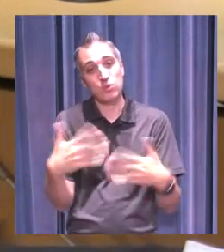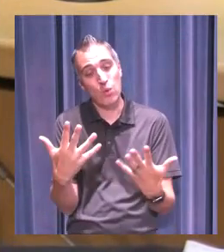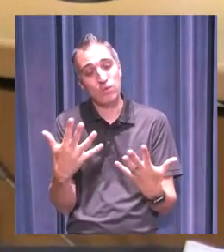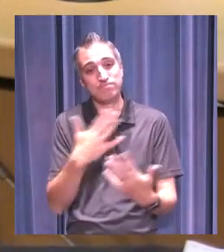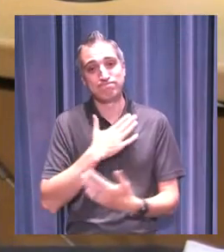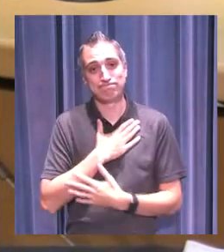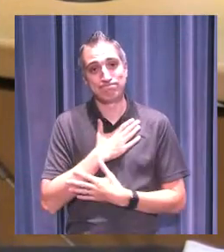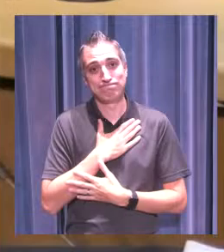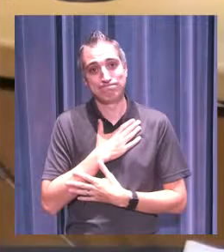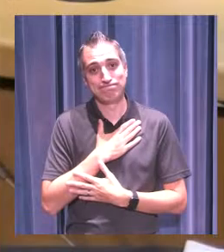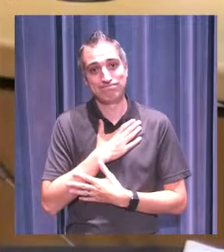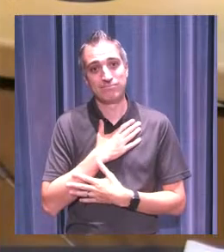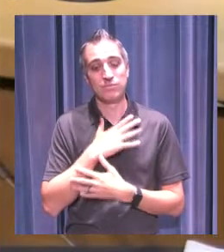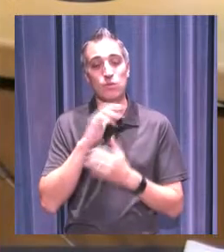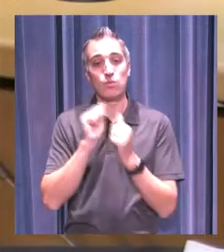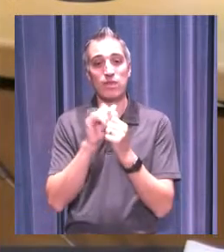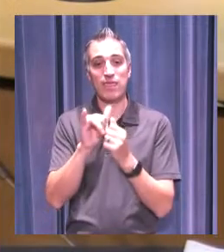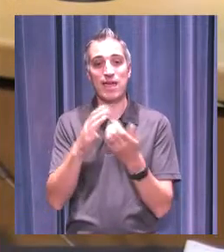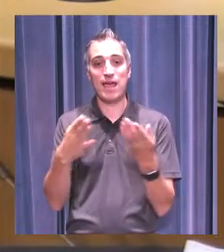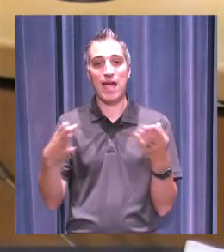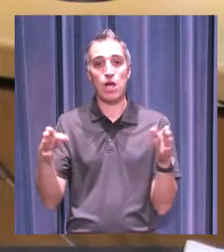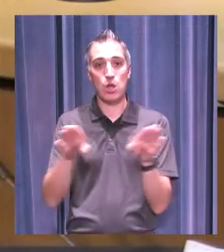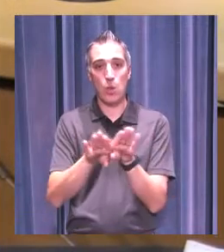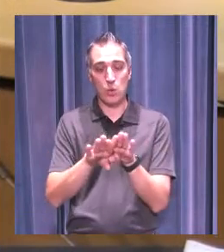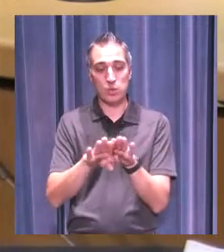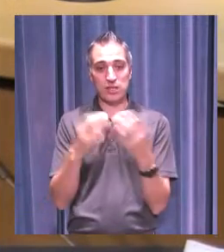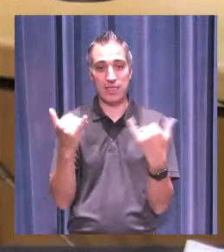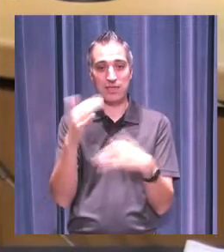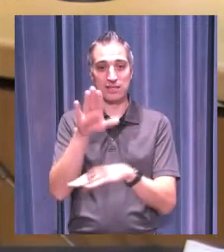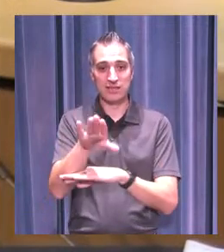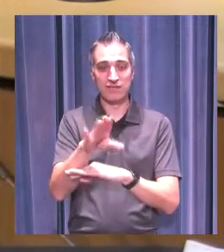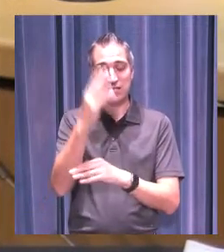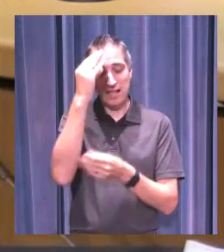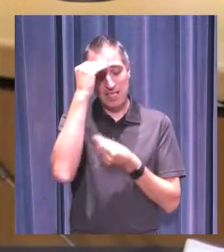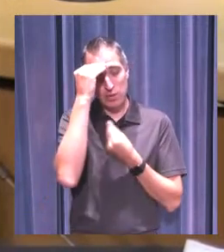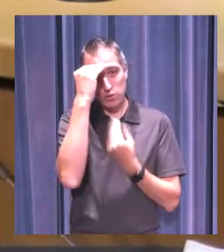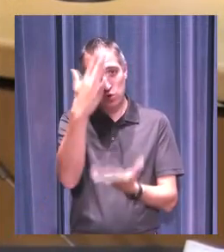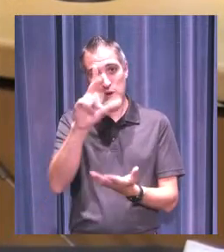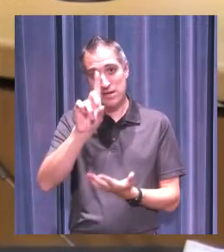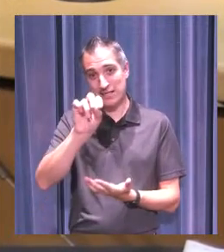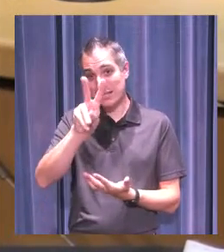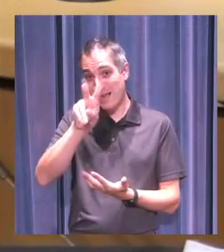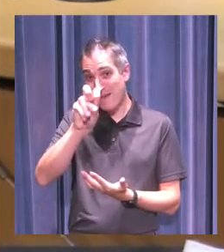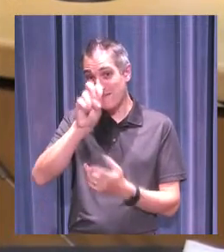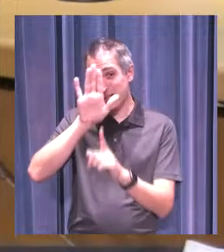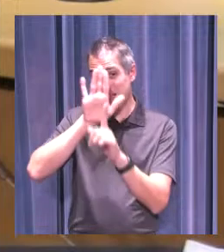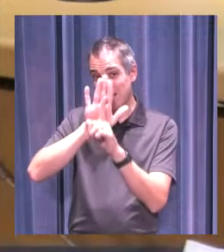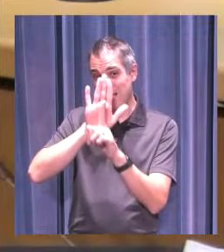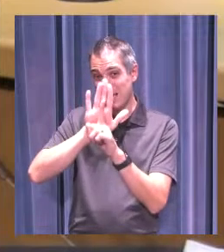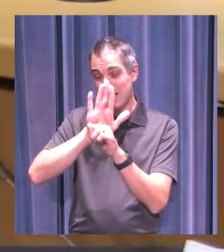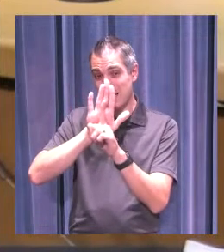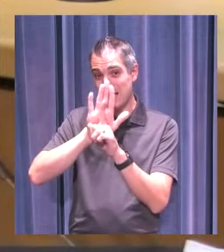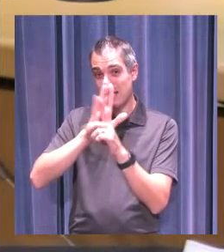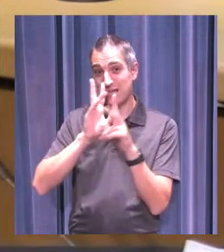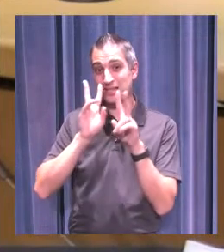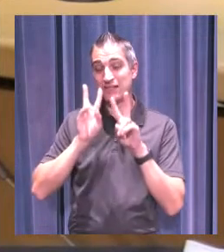with that, I close this evening letting you know that Dave's